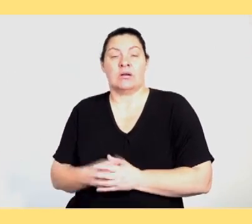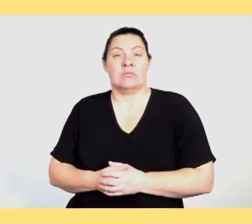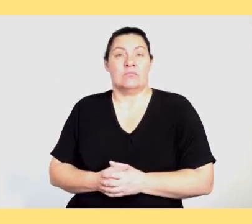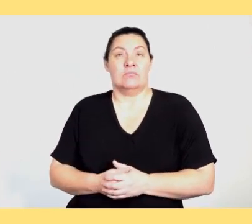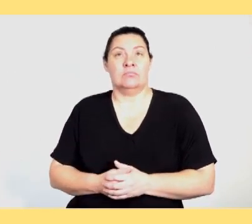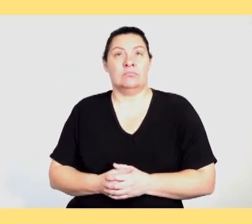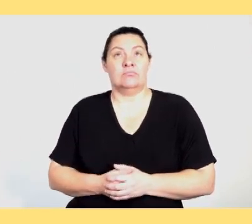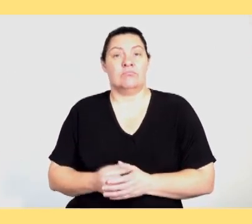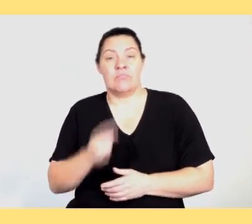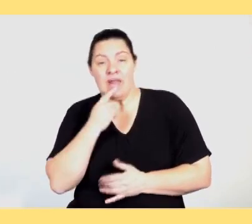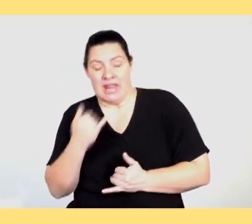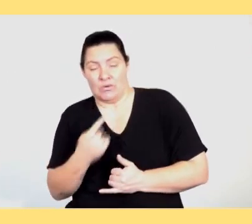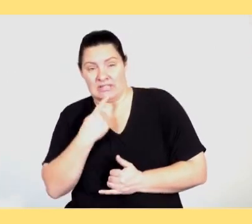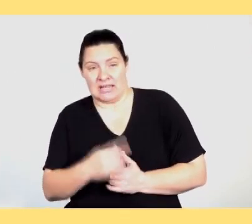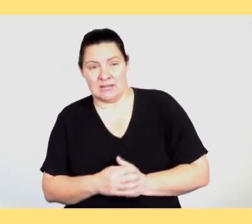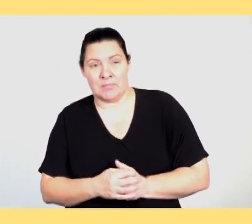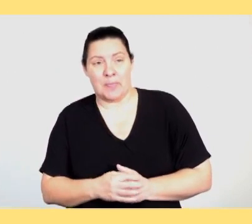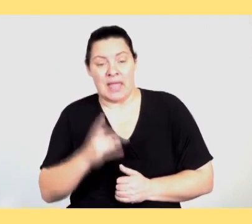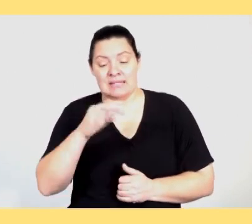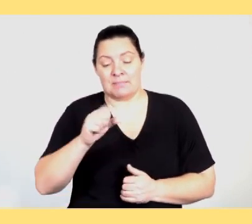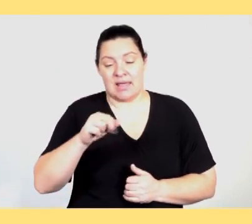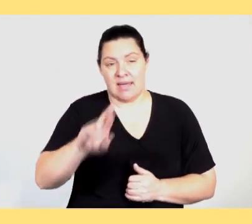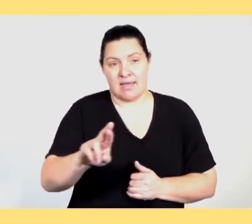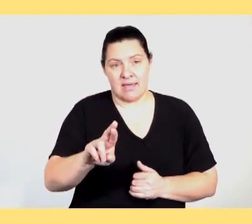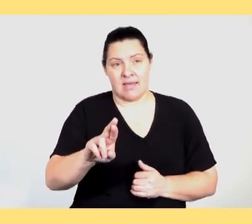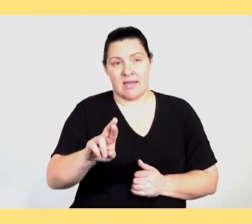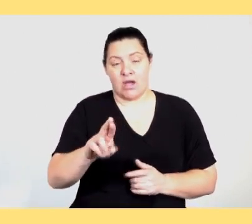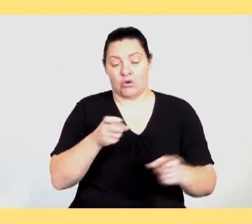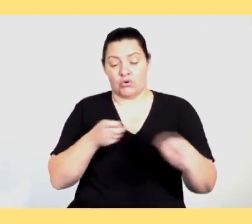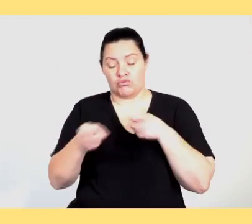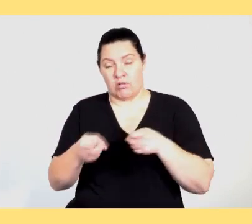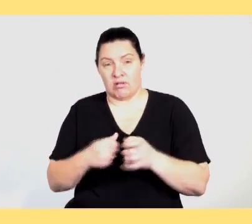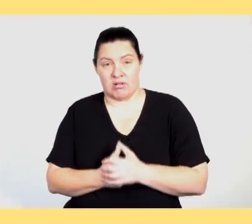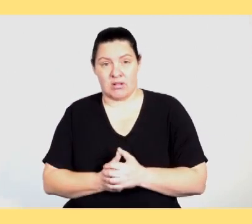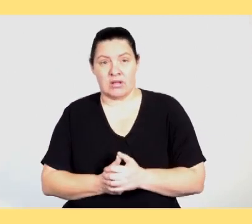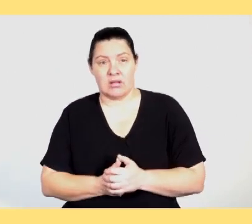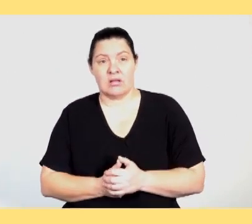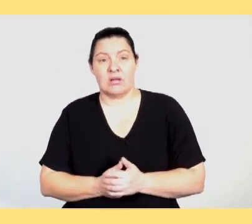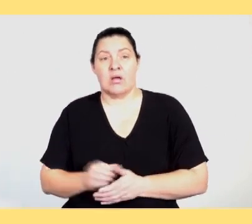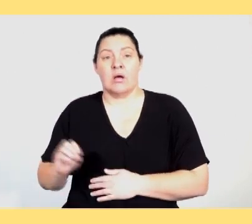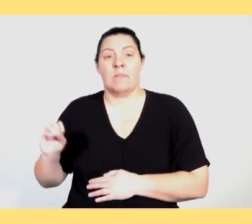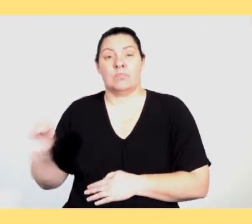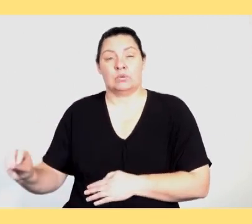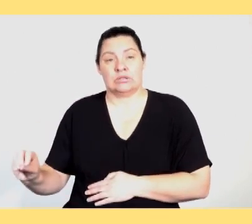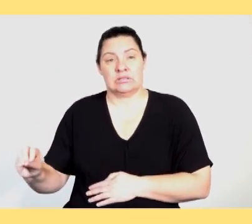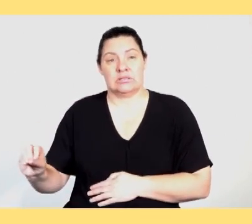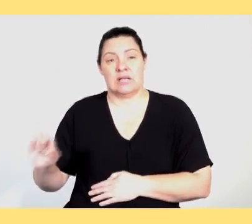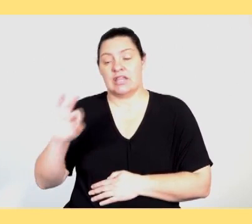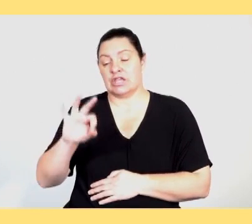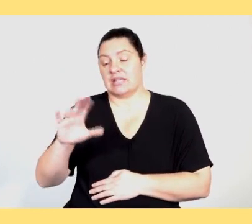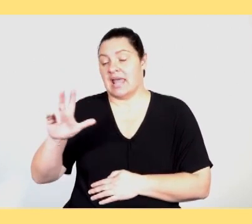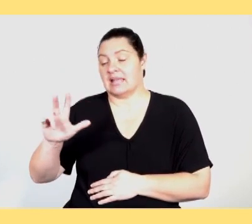I'm going to now say debtors control. And I'm going to have